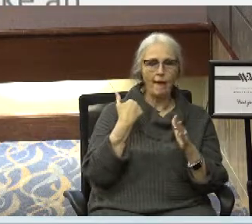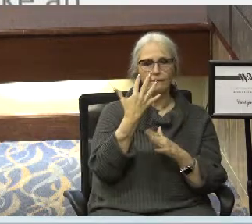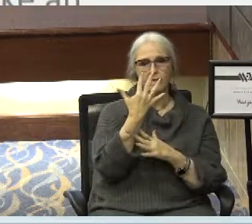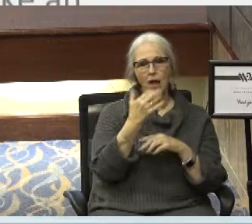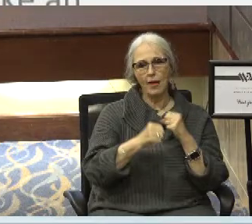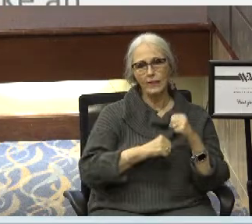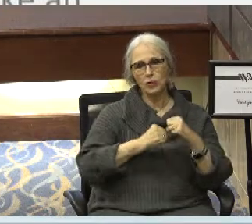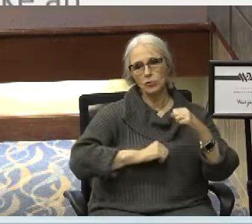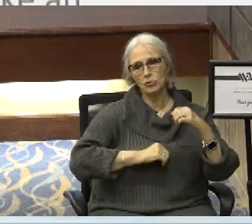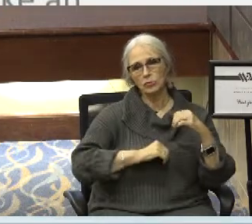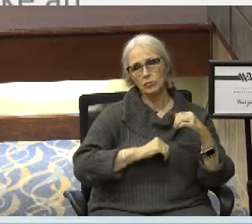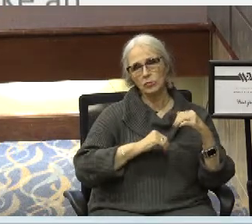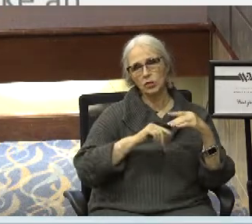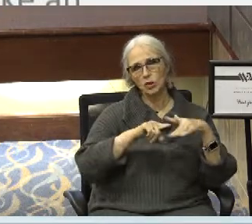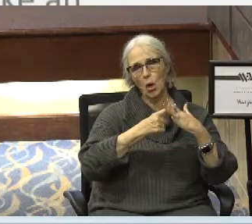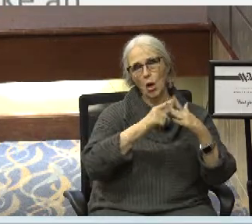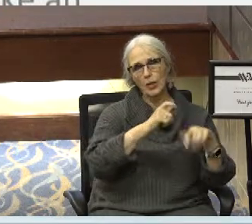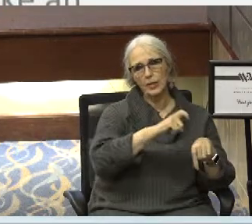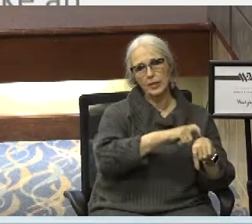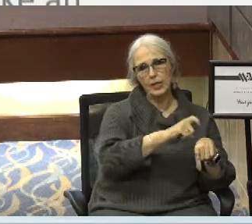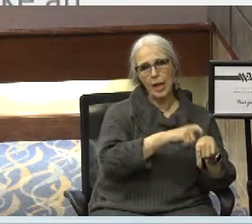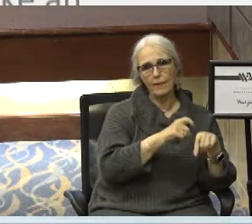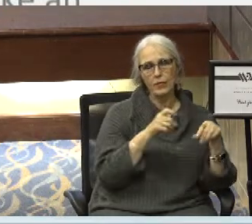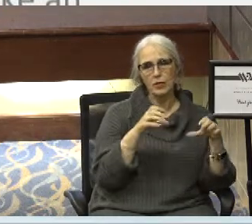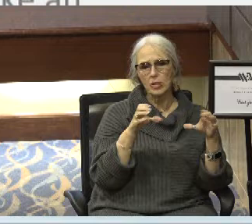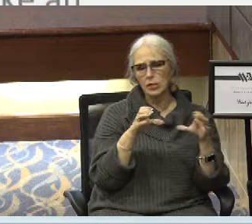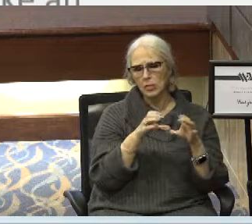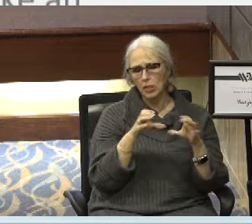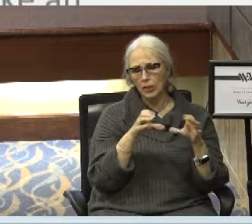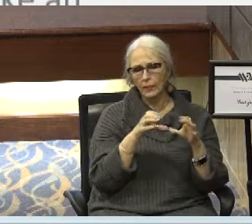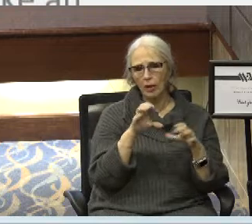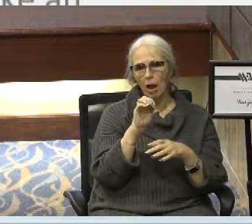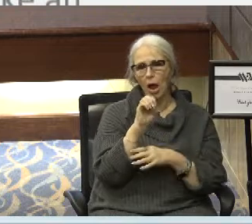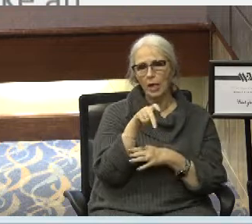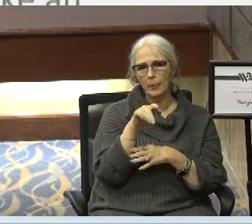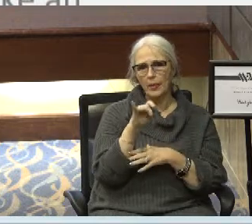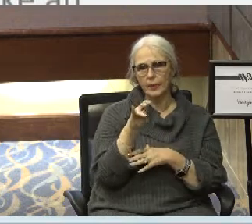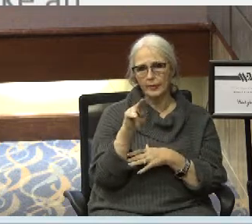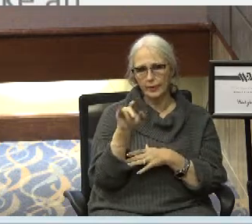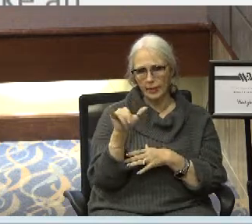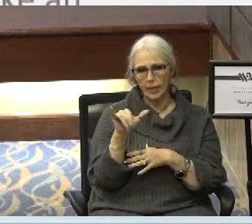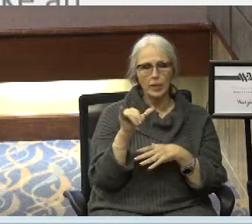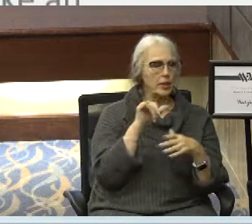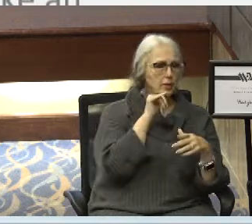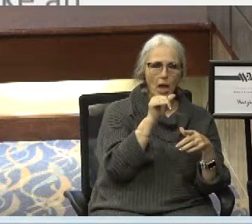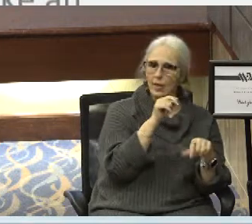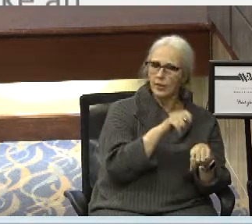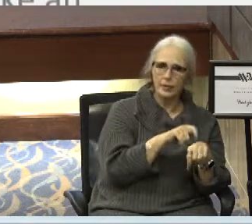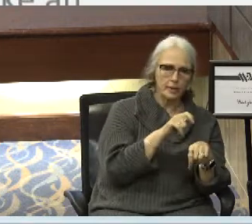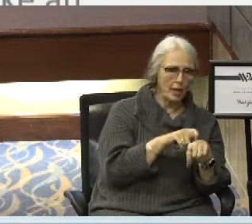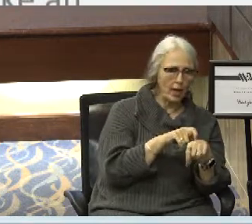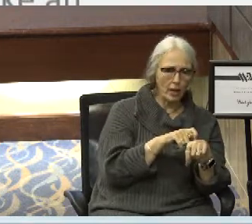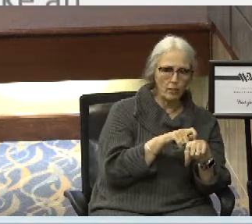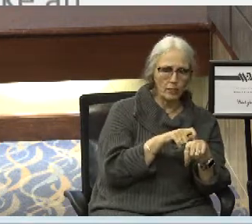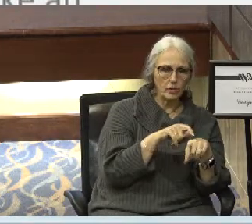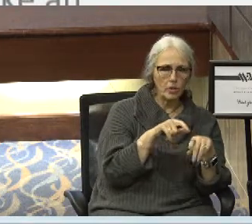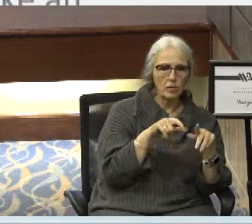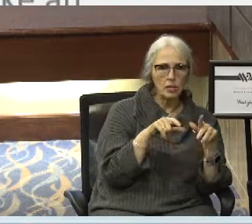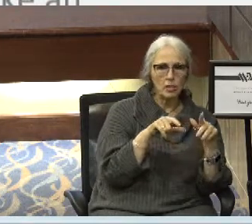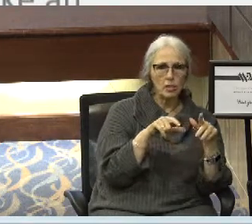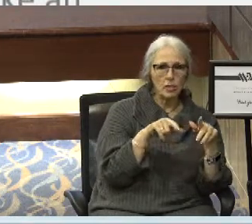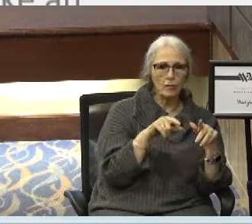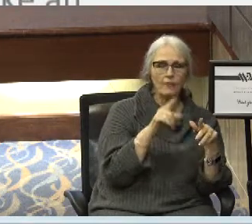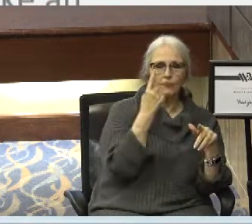years starting at the time of the certificate of occupancy, and not at the time of the issuing of